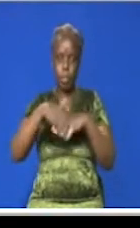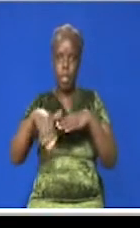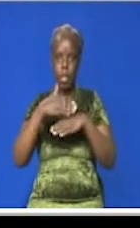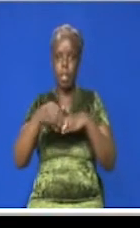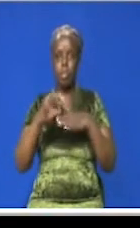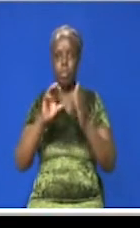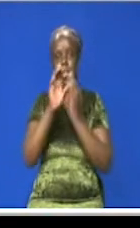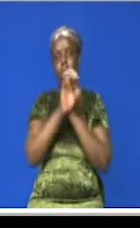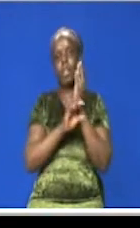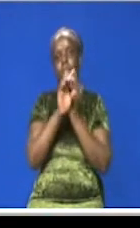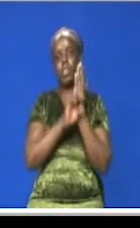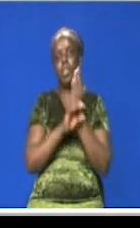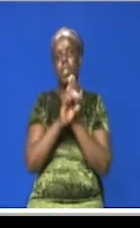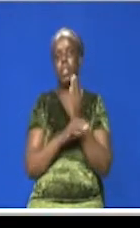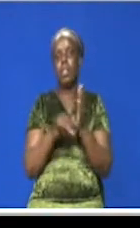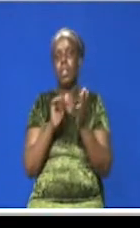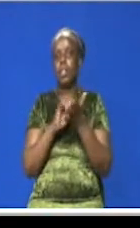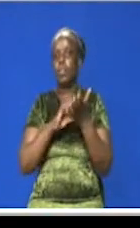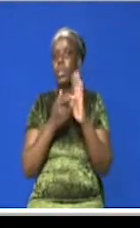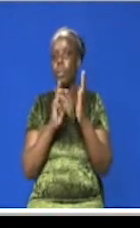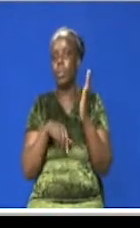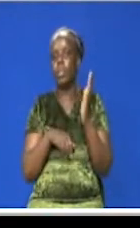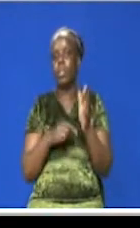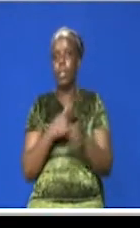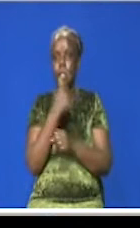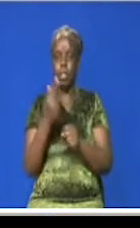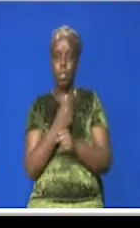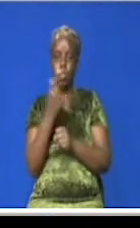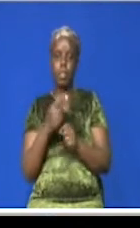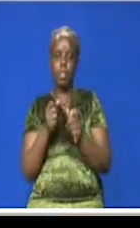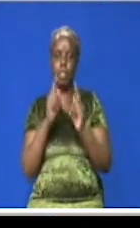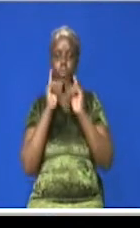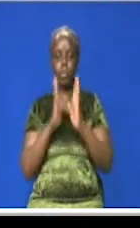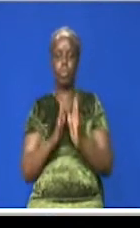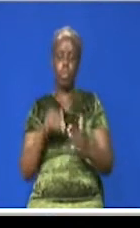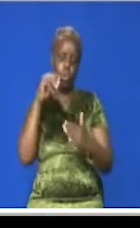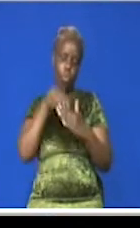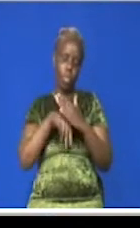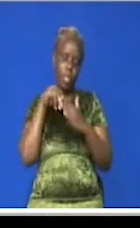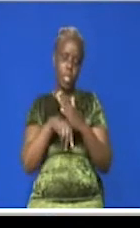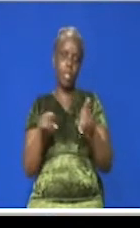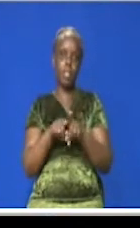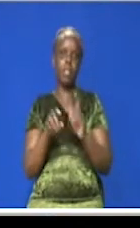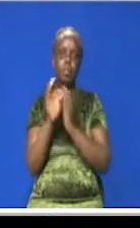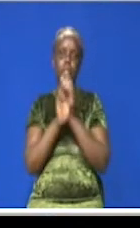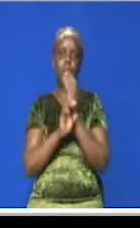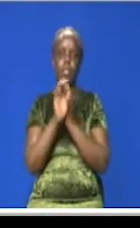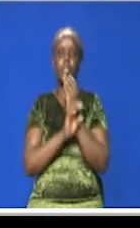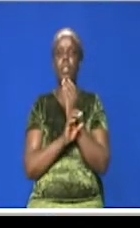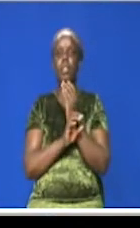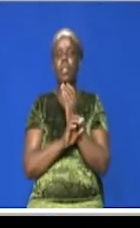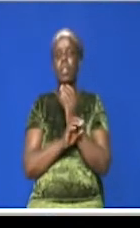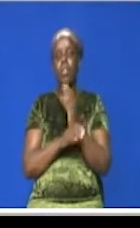the country. That means it is only the people within that country, or